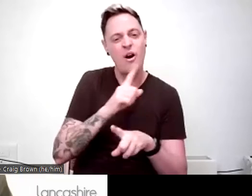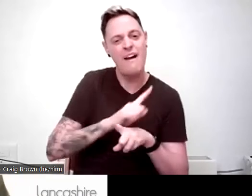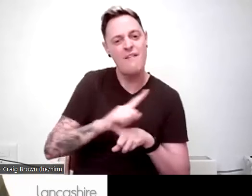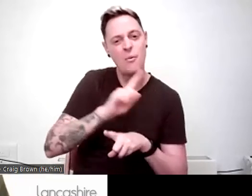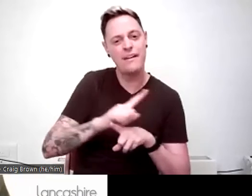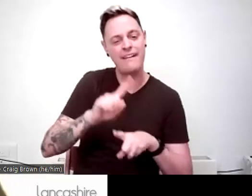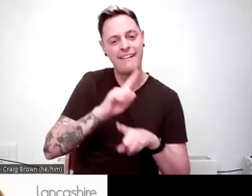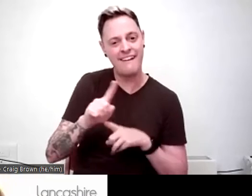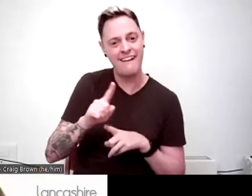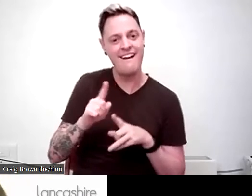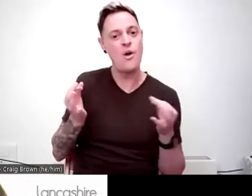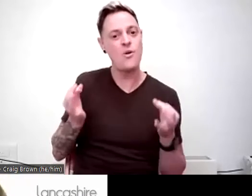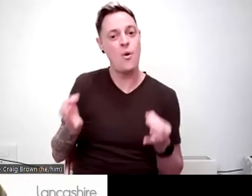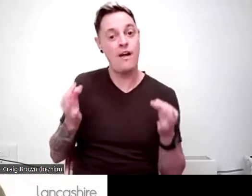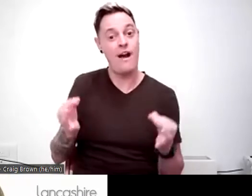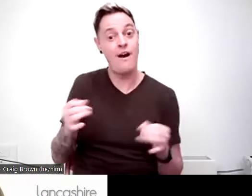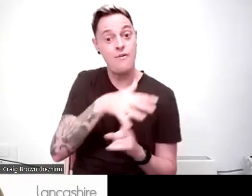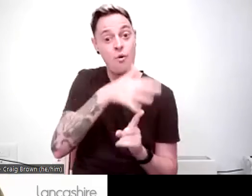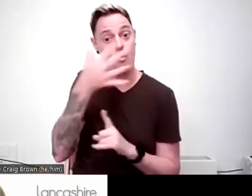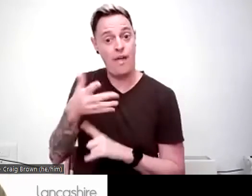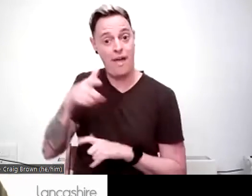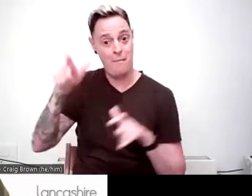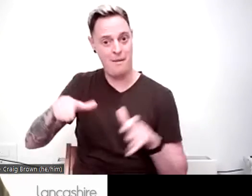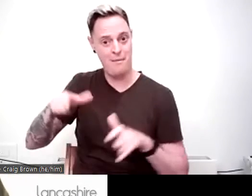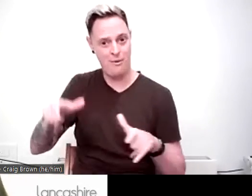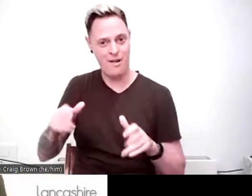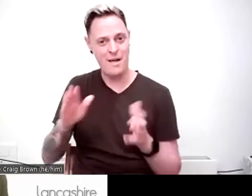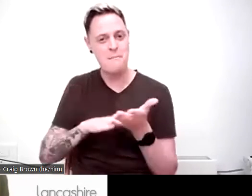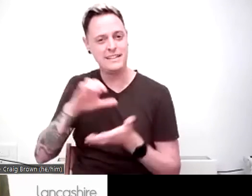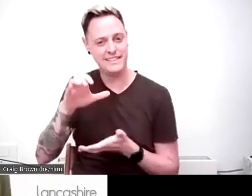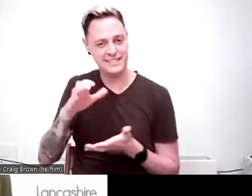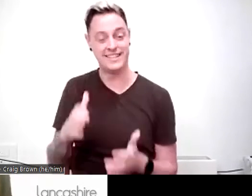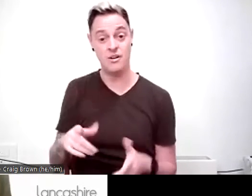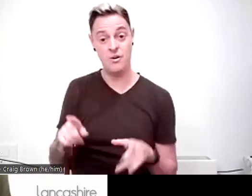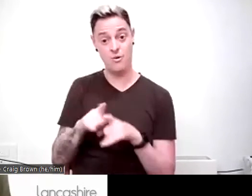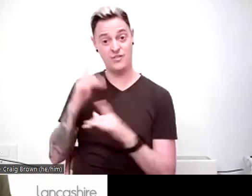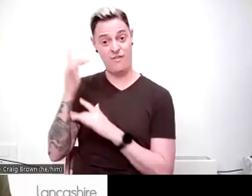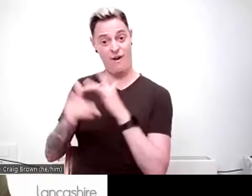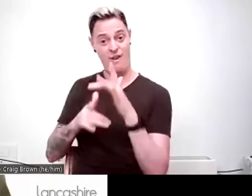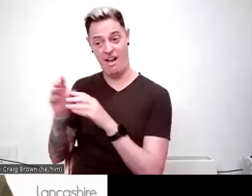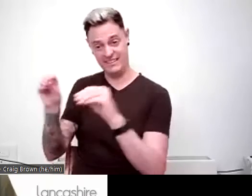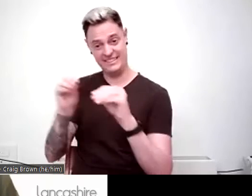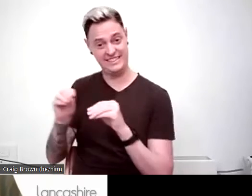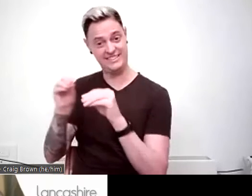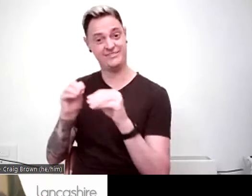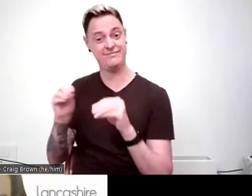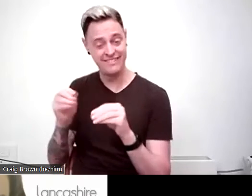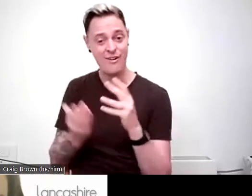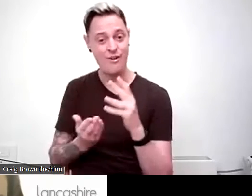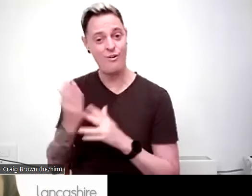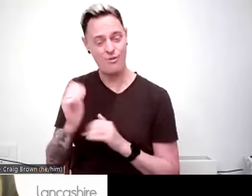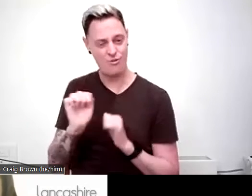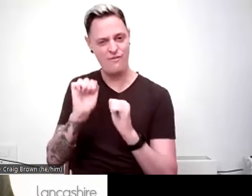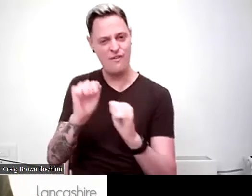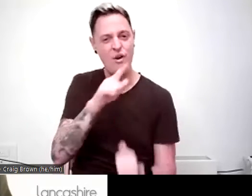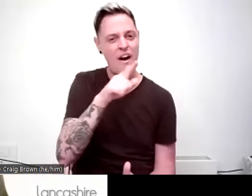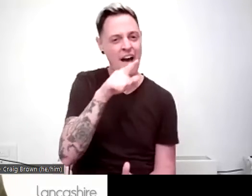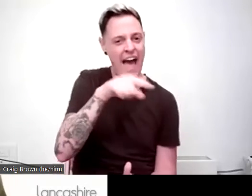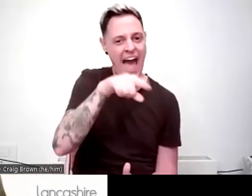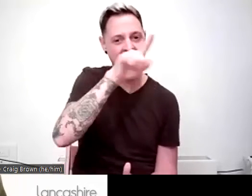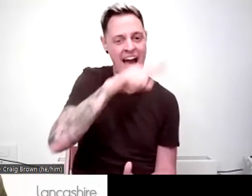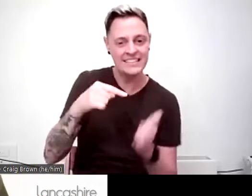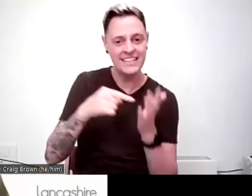in Manchester, as well as educating people online through her social media page, which is at Tamsin Nicole Yoga